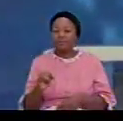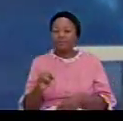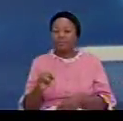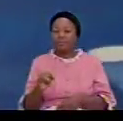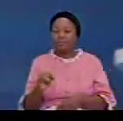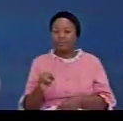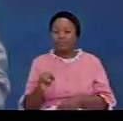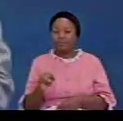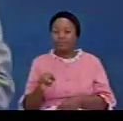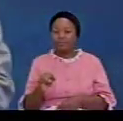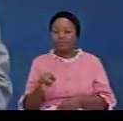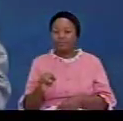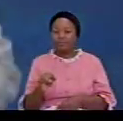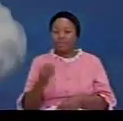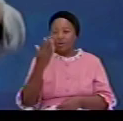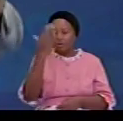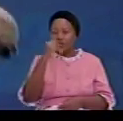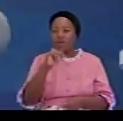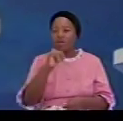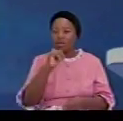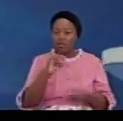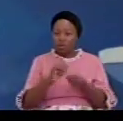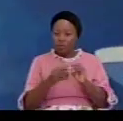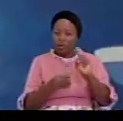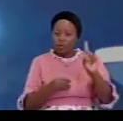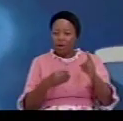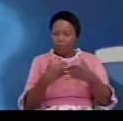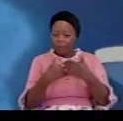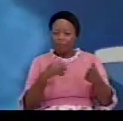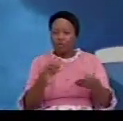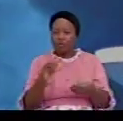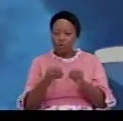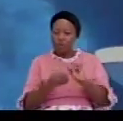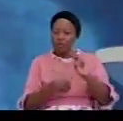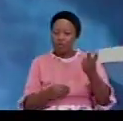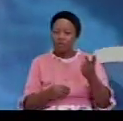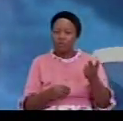Why number one before that number two?